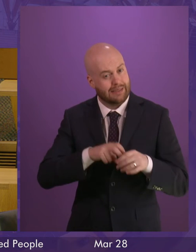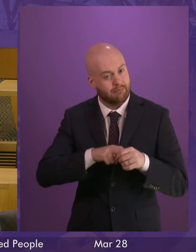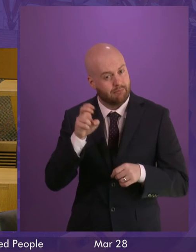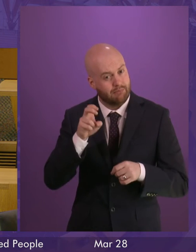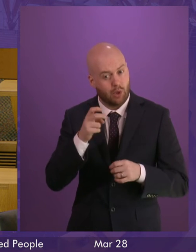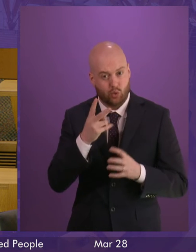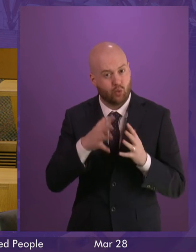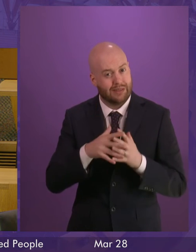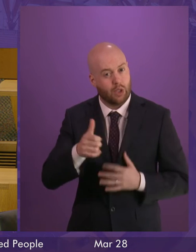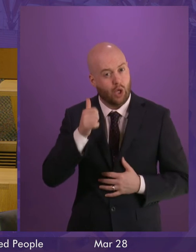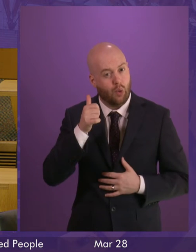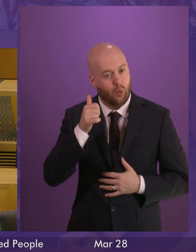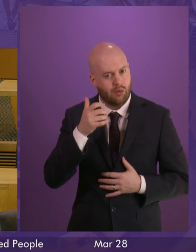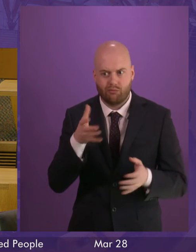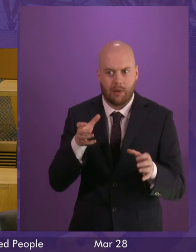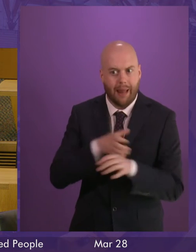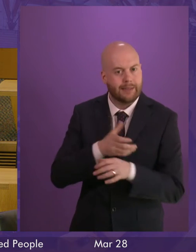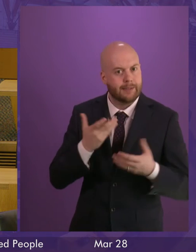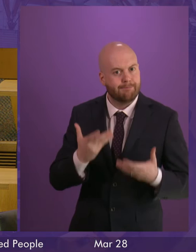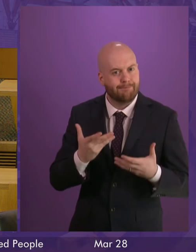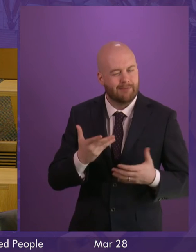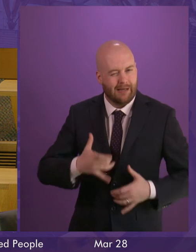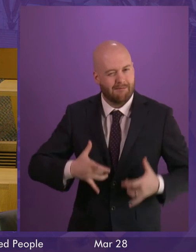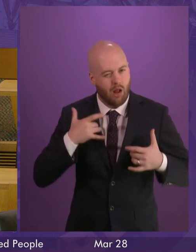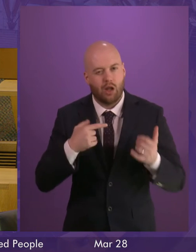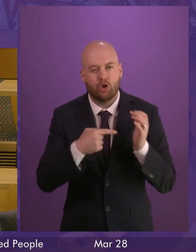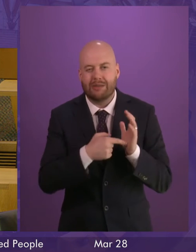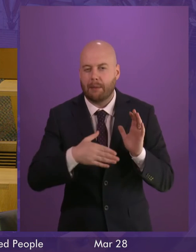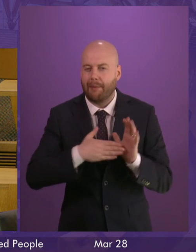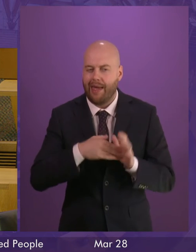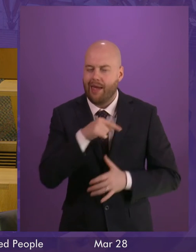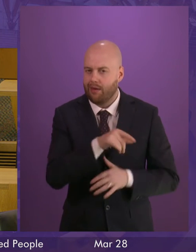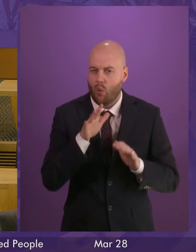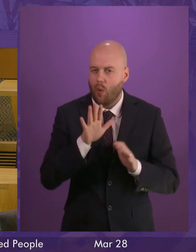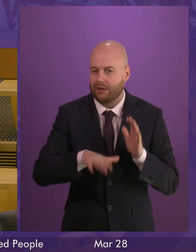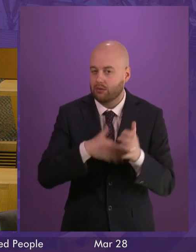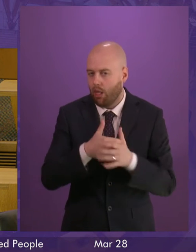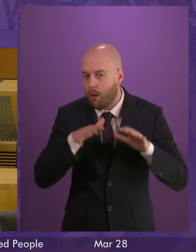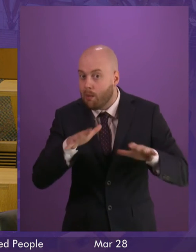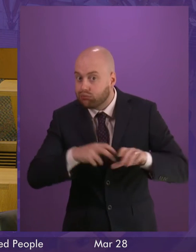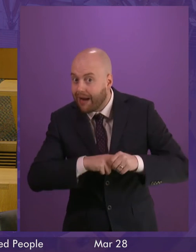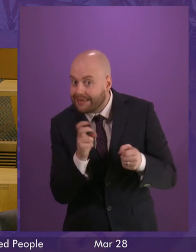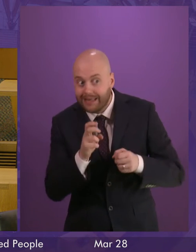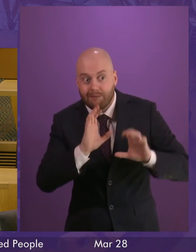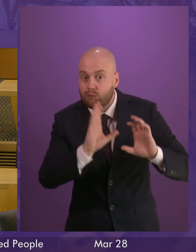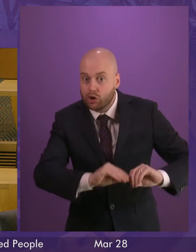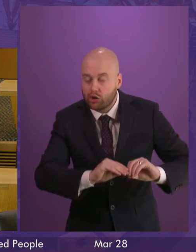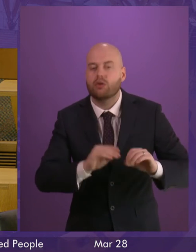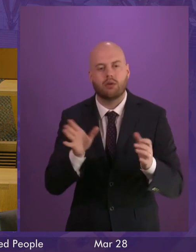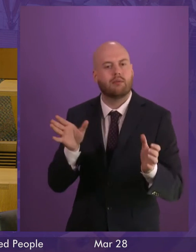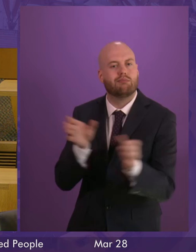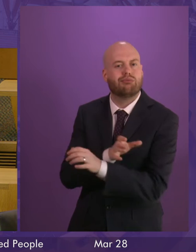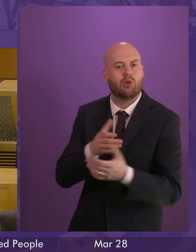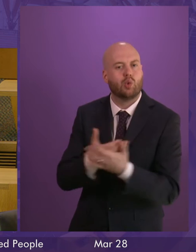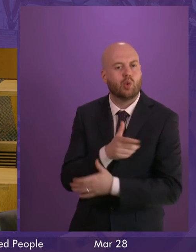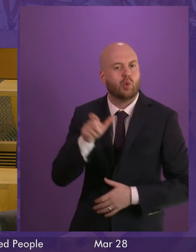It emerged yesterday that Theresa May is going to wait until after the Brexit impasse, whenever that may be, before appointing a successor. Given